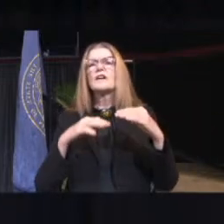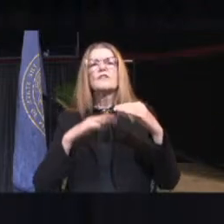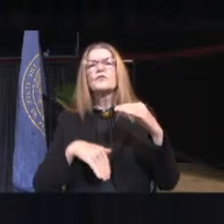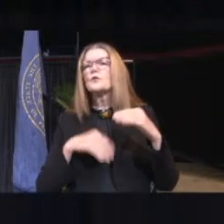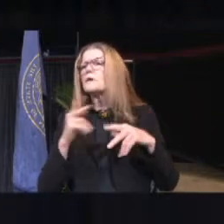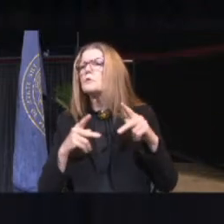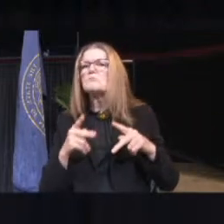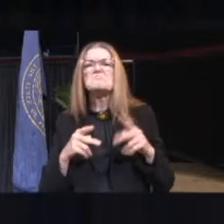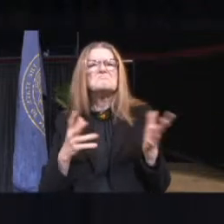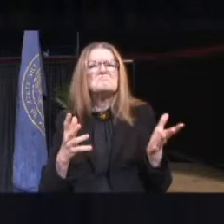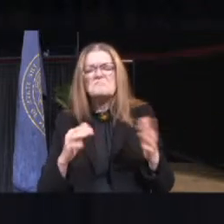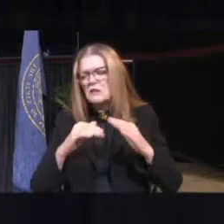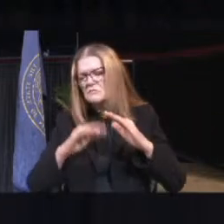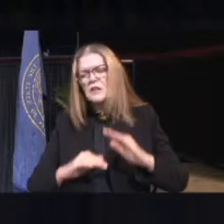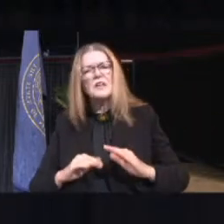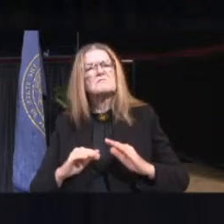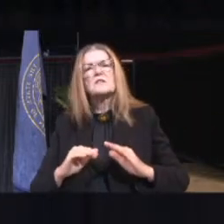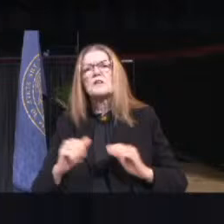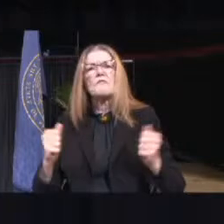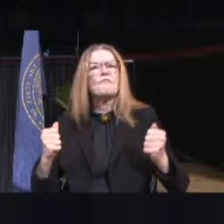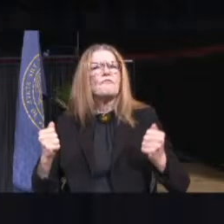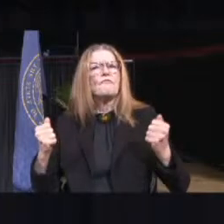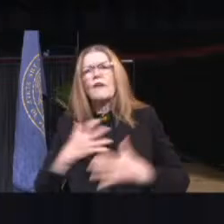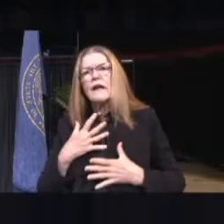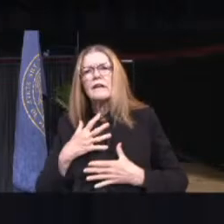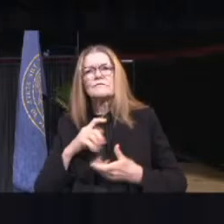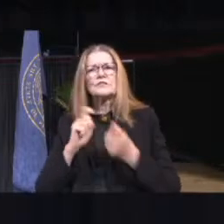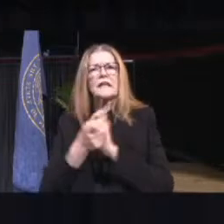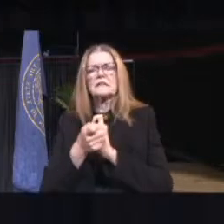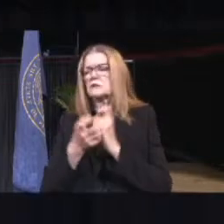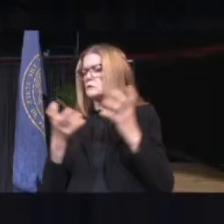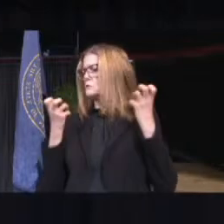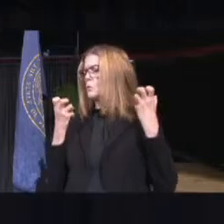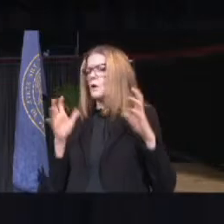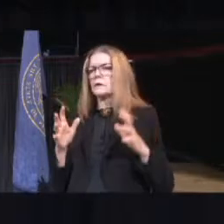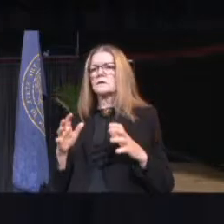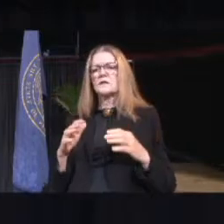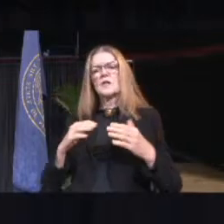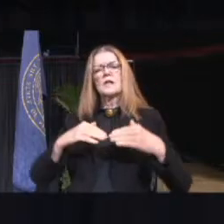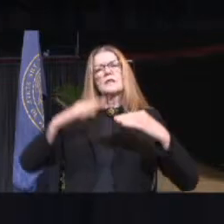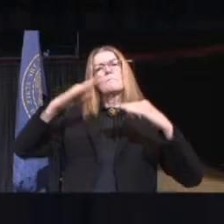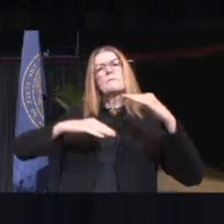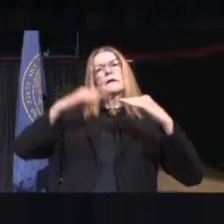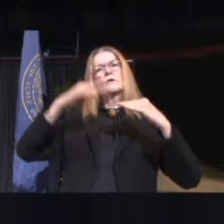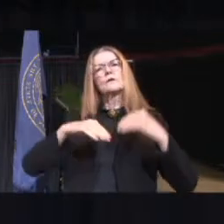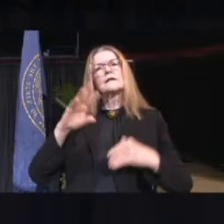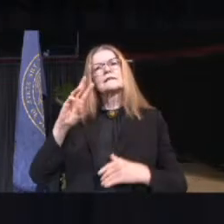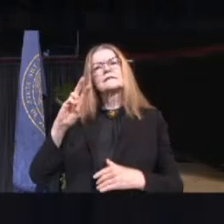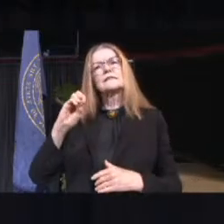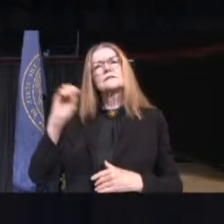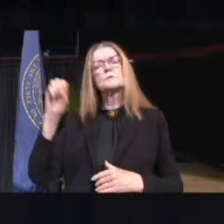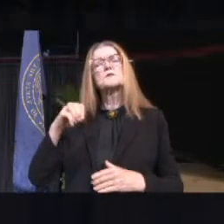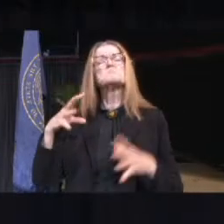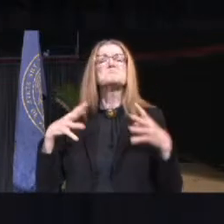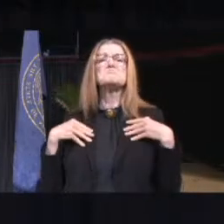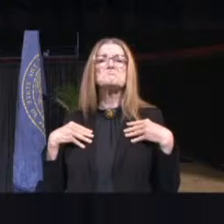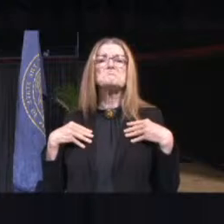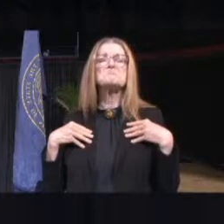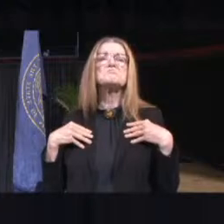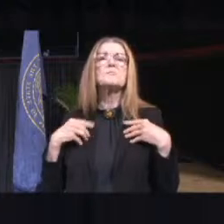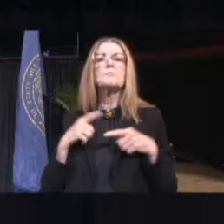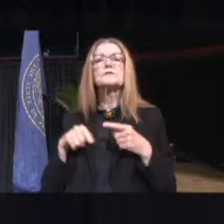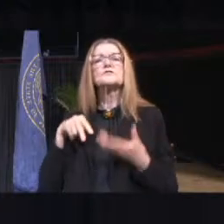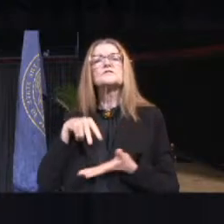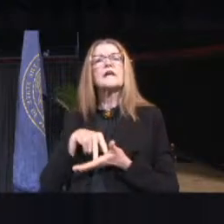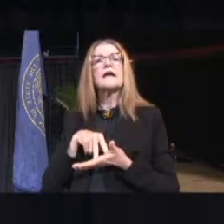afraid of change and want nothing to do with it. There's a middle 60% of people who acknowledge change, but they just stand